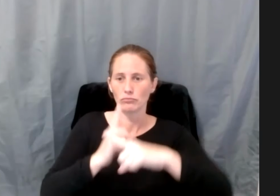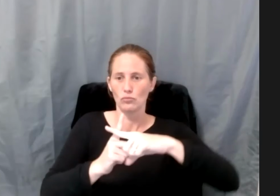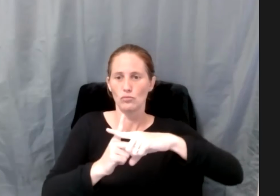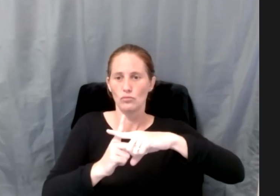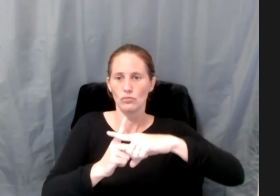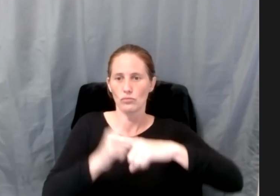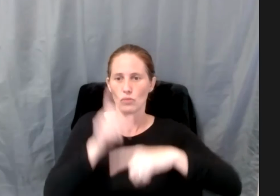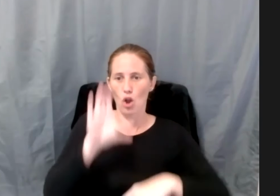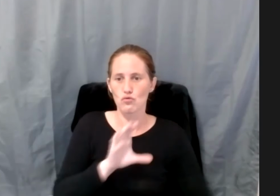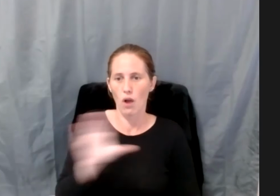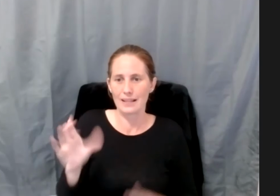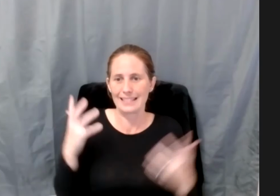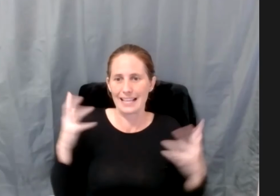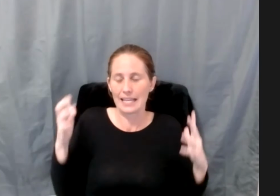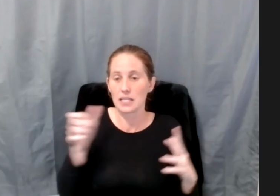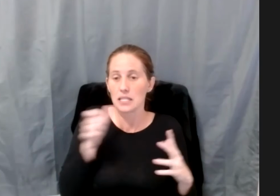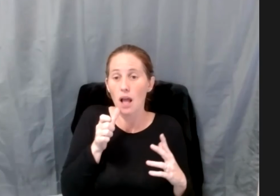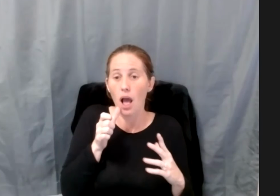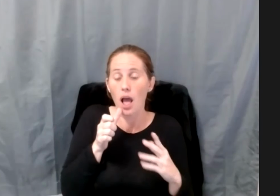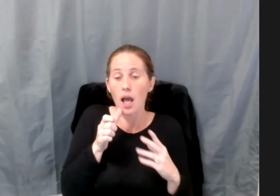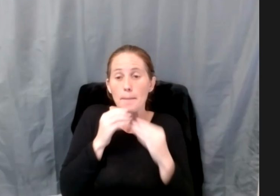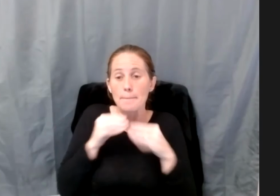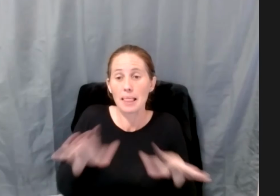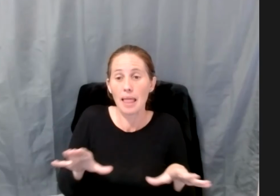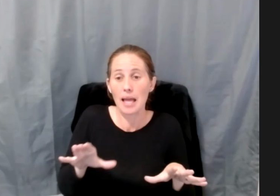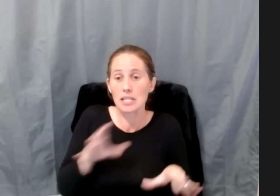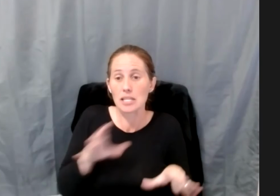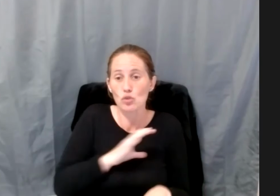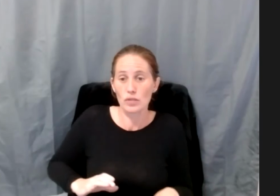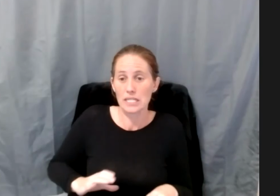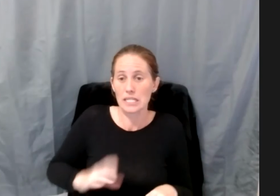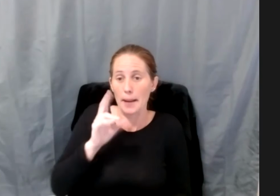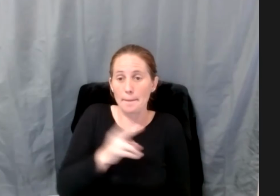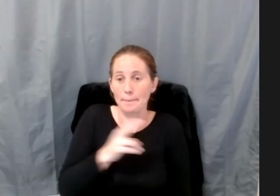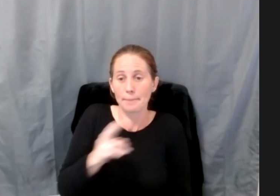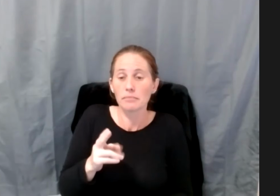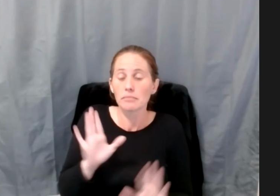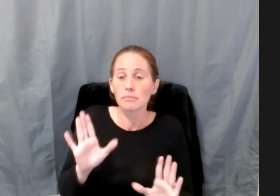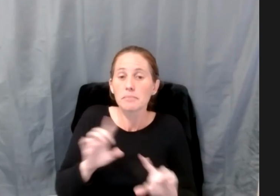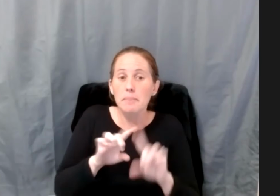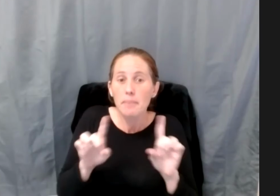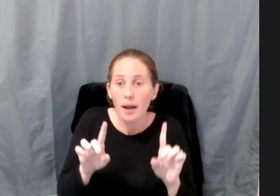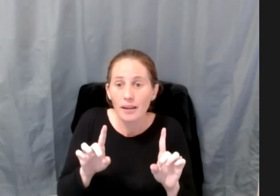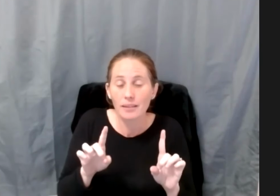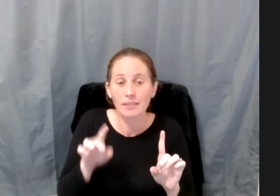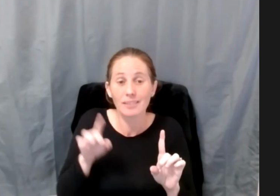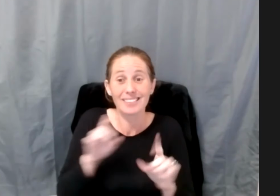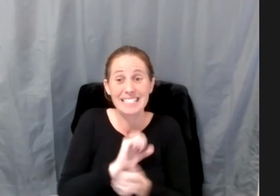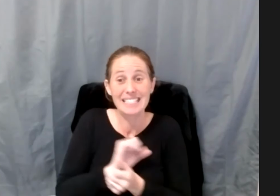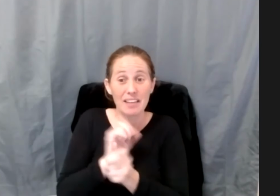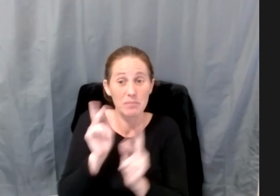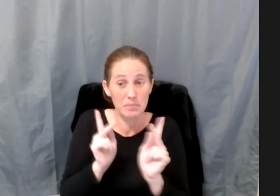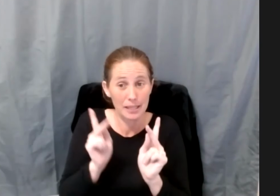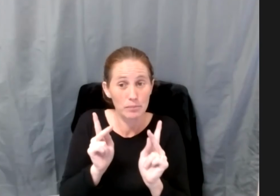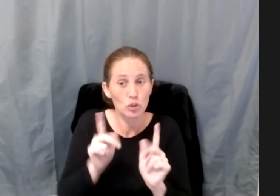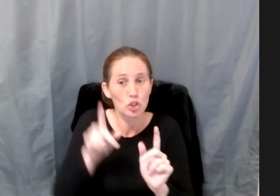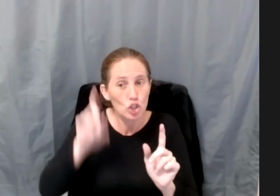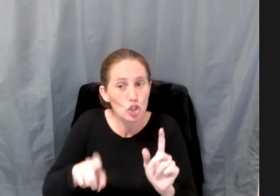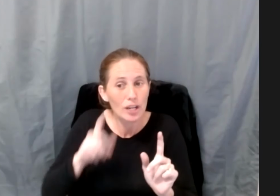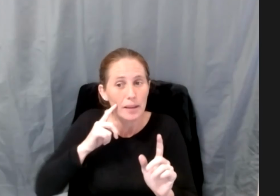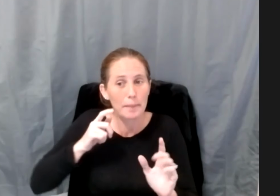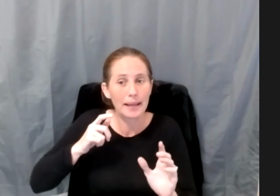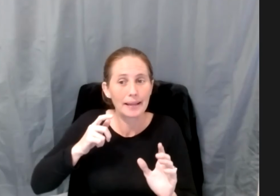actually consecrated ground, it's not a Christian burial ground. And of course, although enslaved people in principle should have been baptized